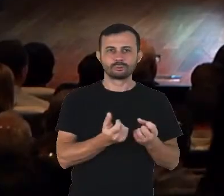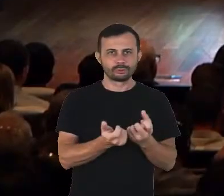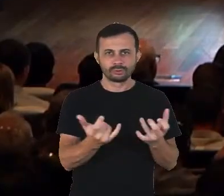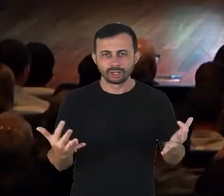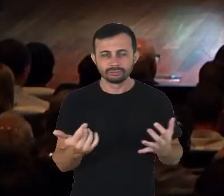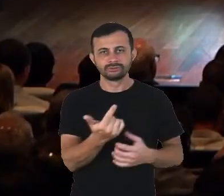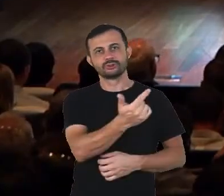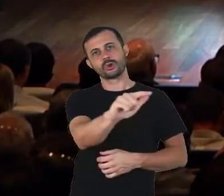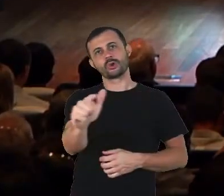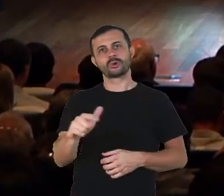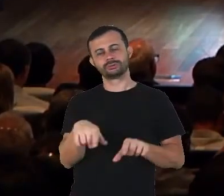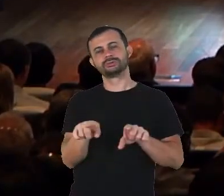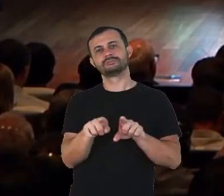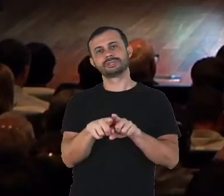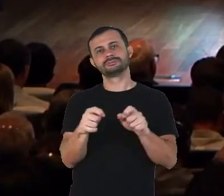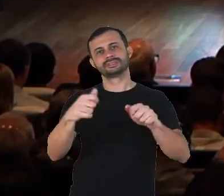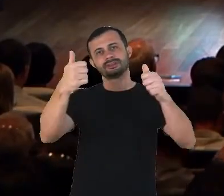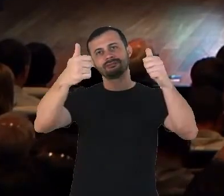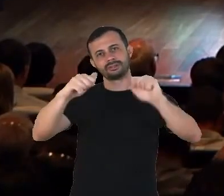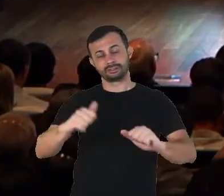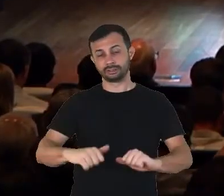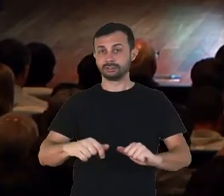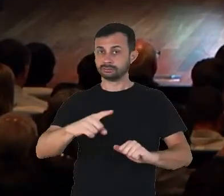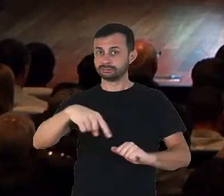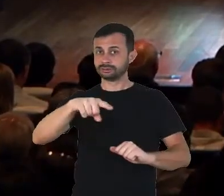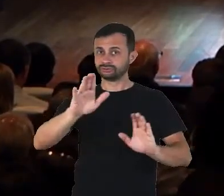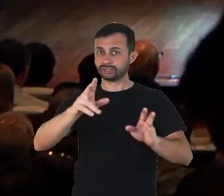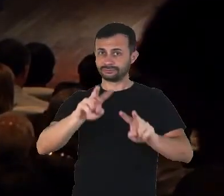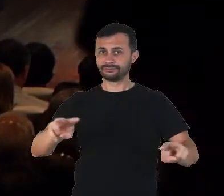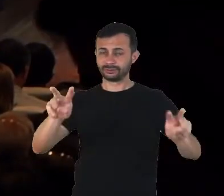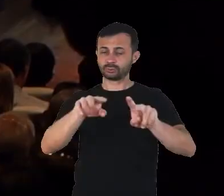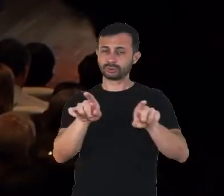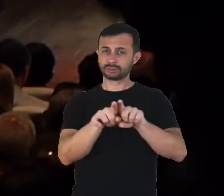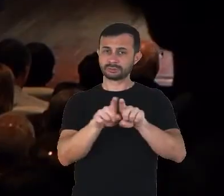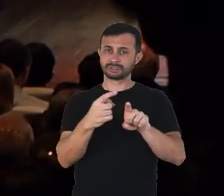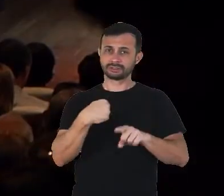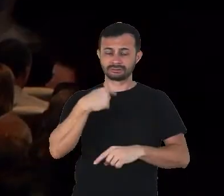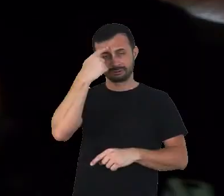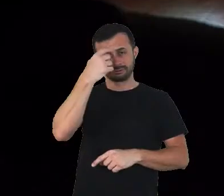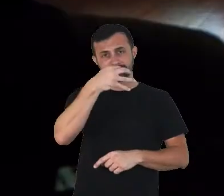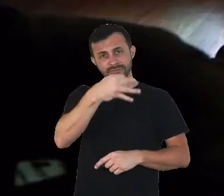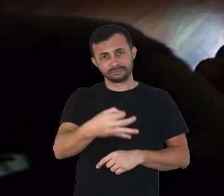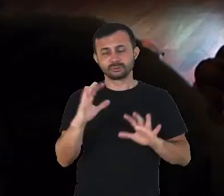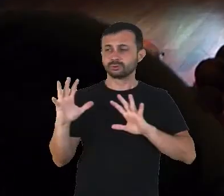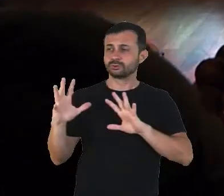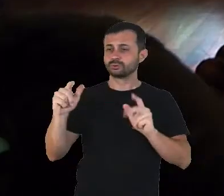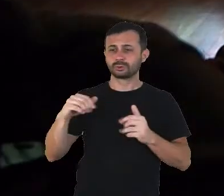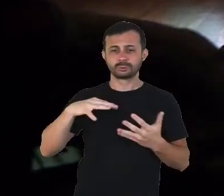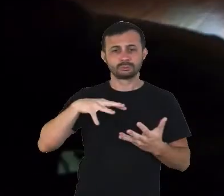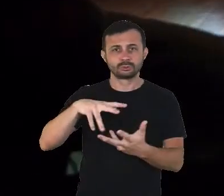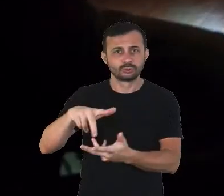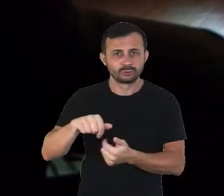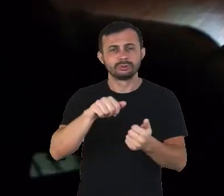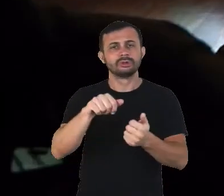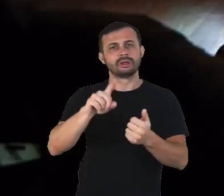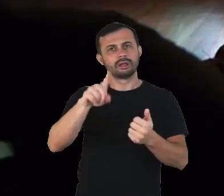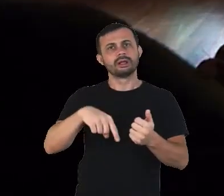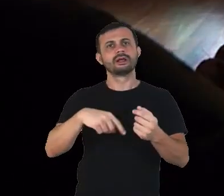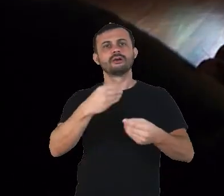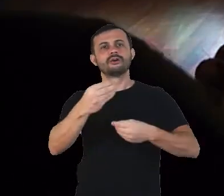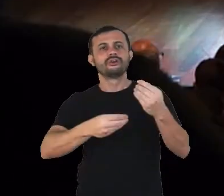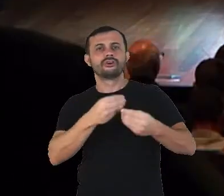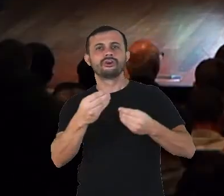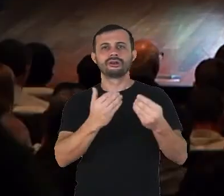probably have seen around the world that deformation analysis are in many situations taking over the slope